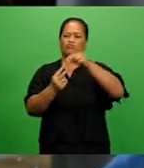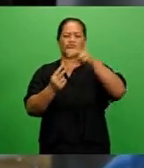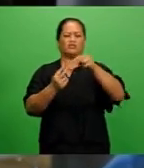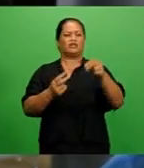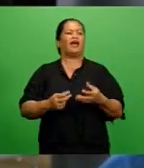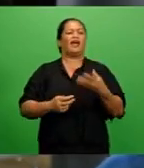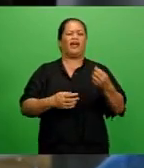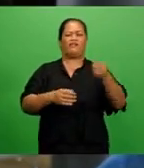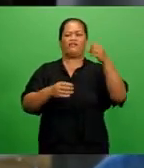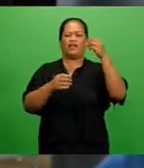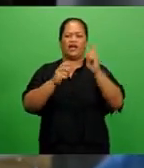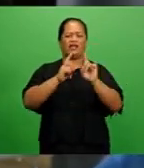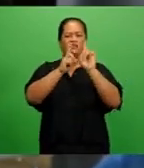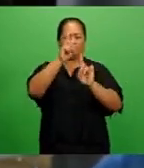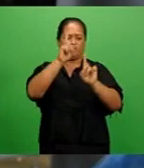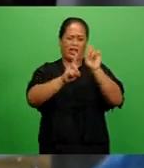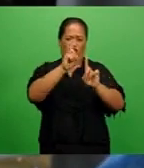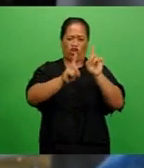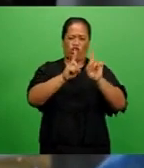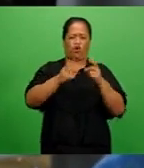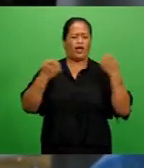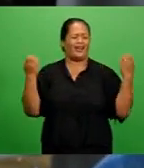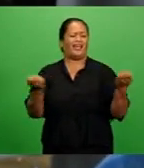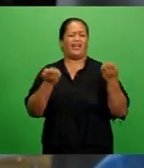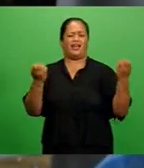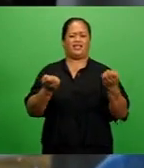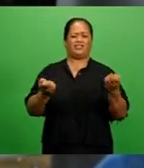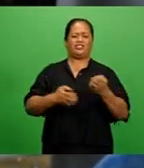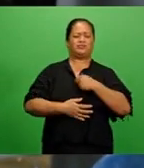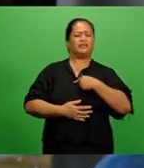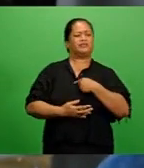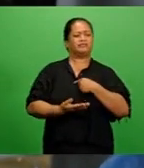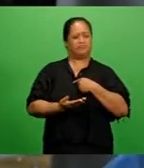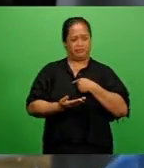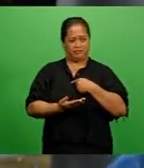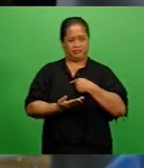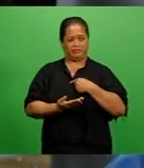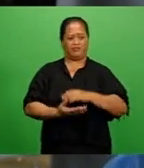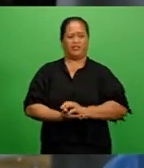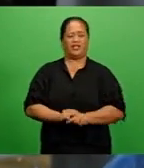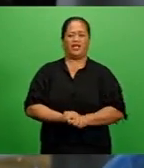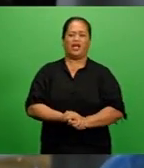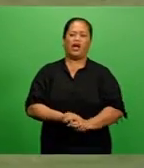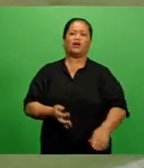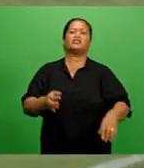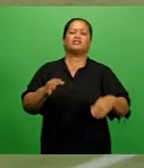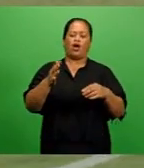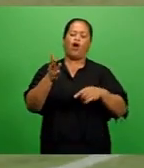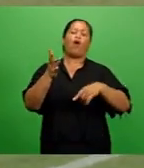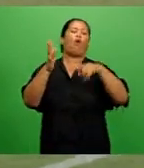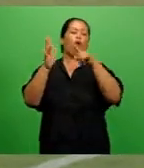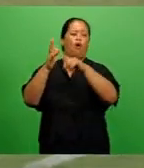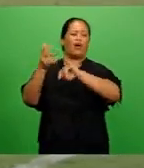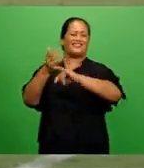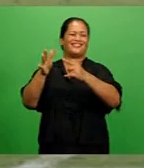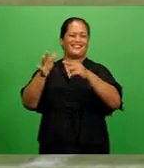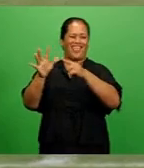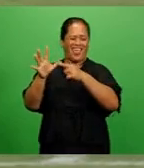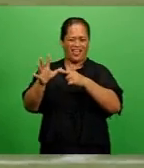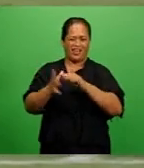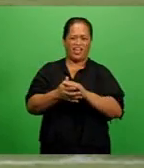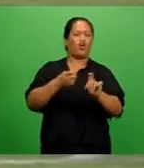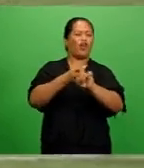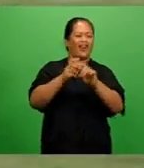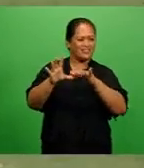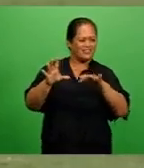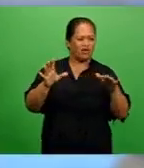always encouraged, motivate and push me daily at training. When I started was Osea Kulinisau. Kulinisau's advice has been